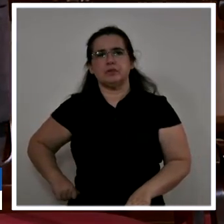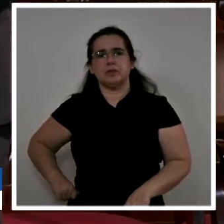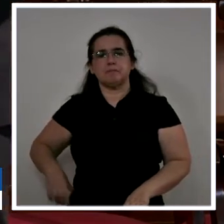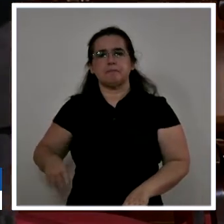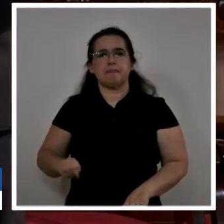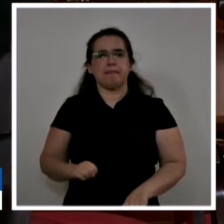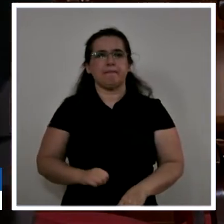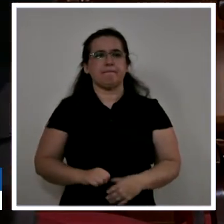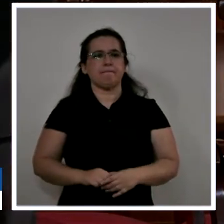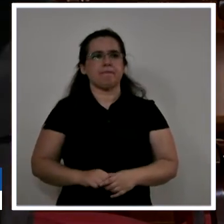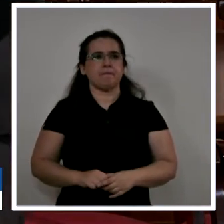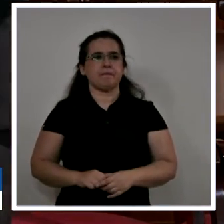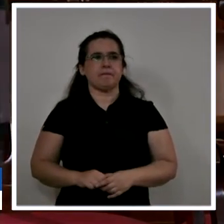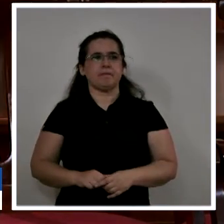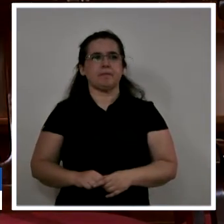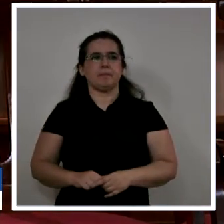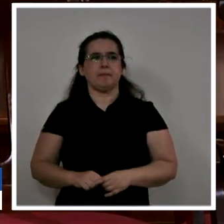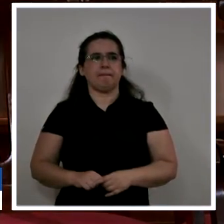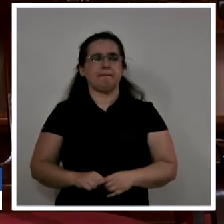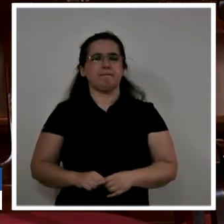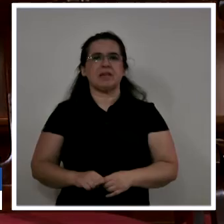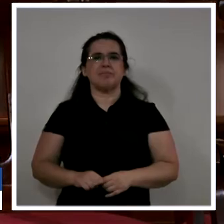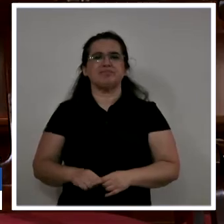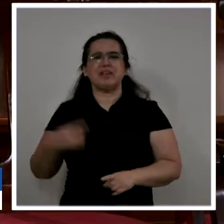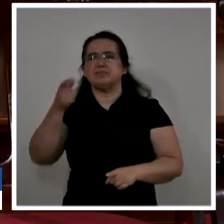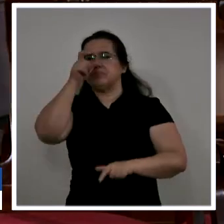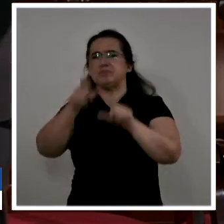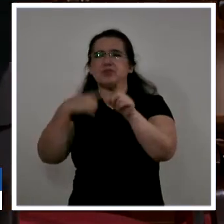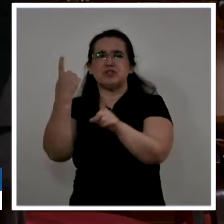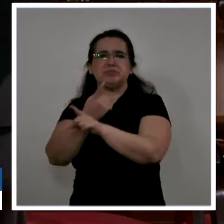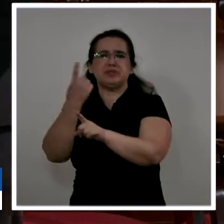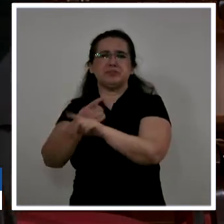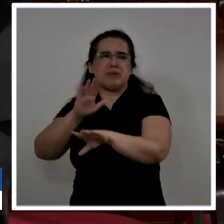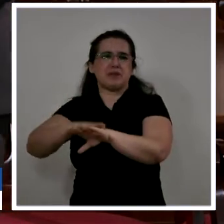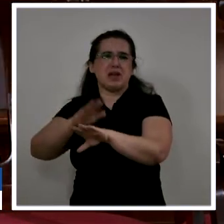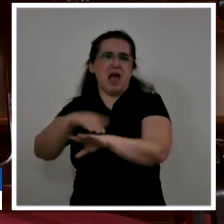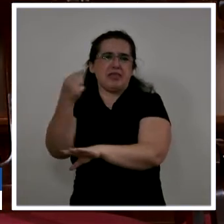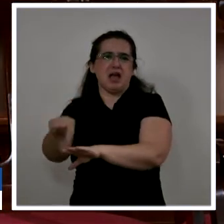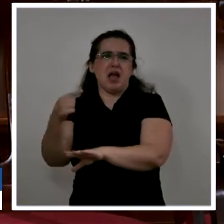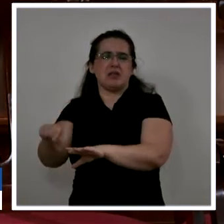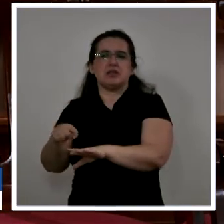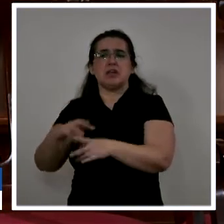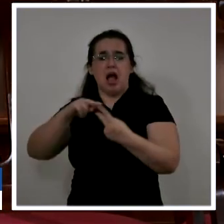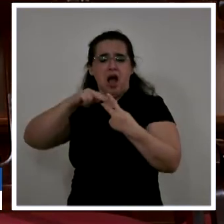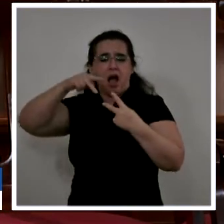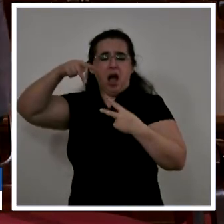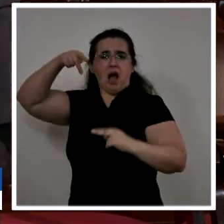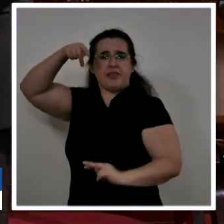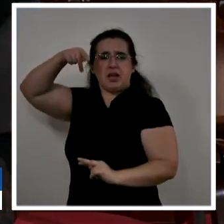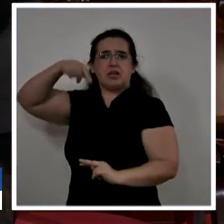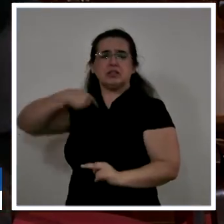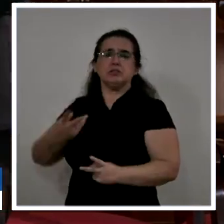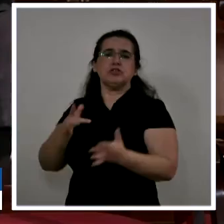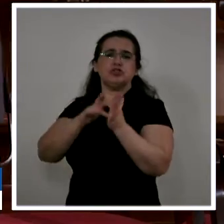in his DNA that he took upon himself. Todo esse tipo de pessoas ou de pecados estavam no ADN que ele herdou, que ele